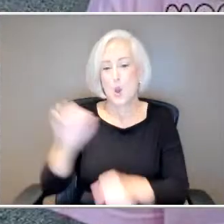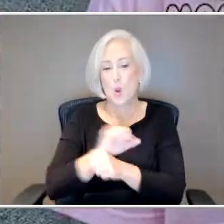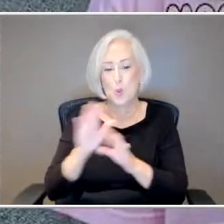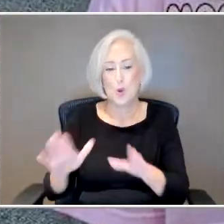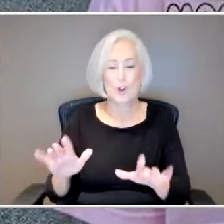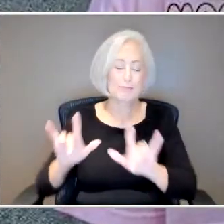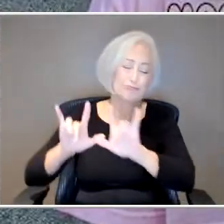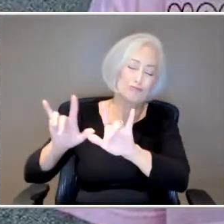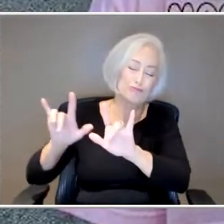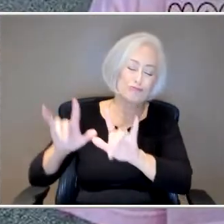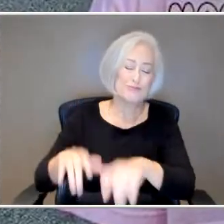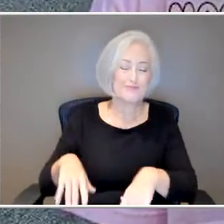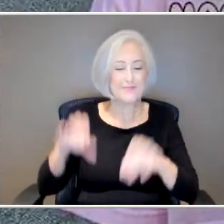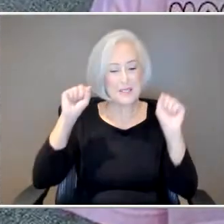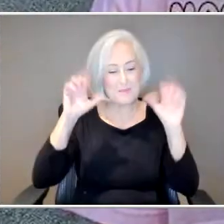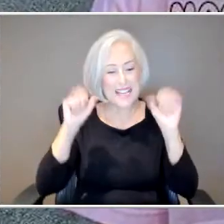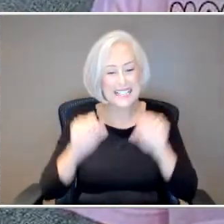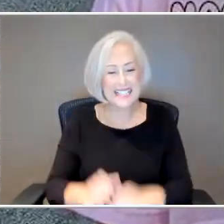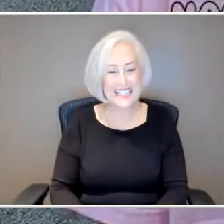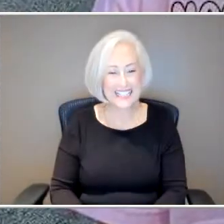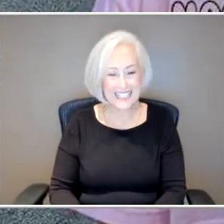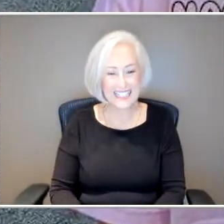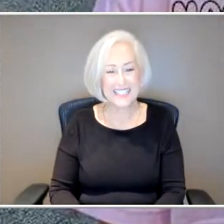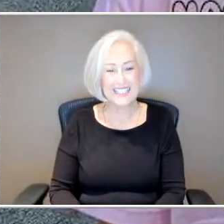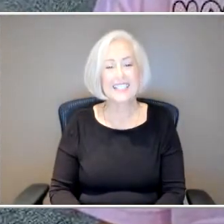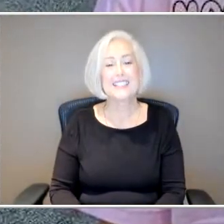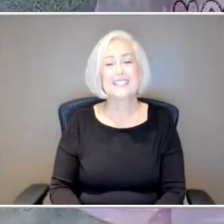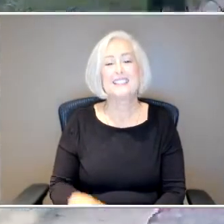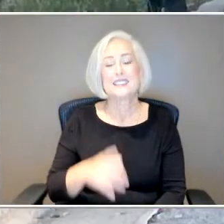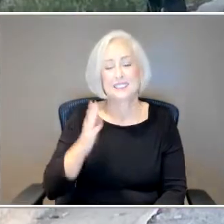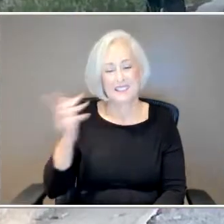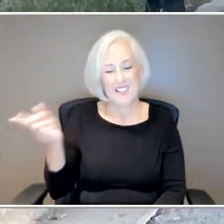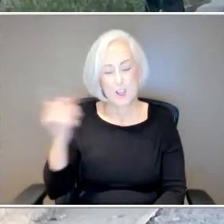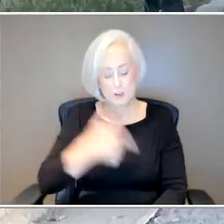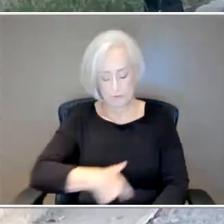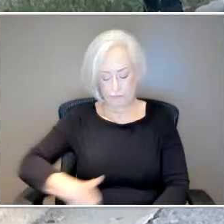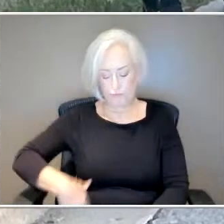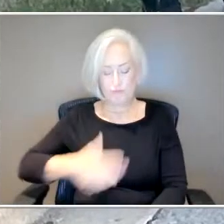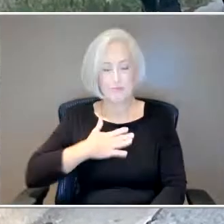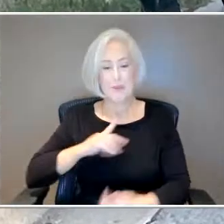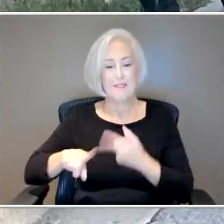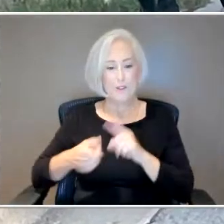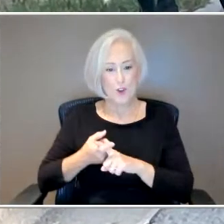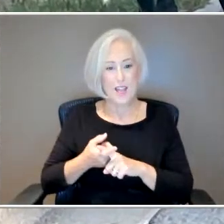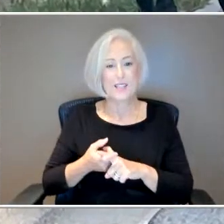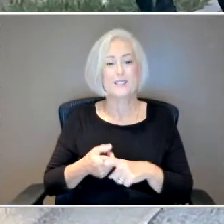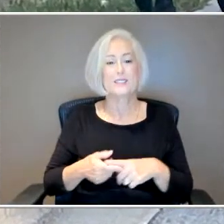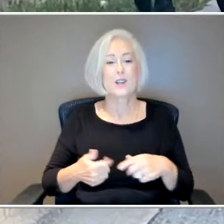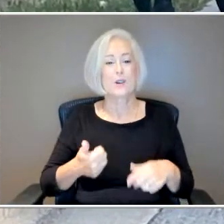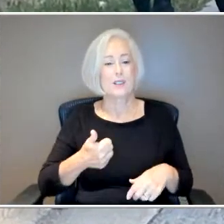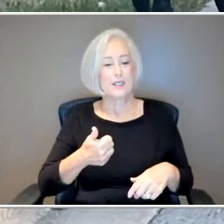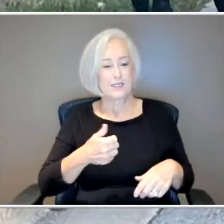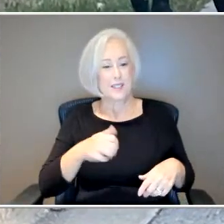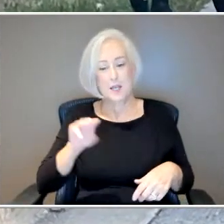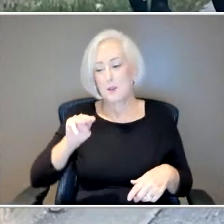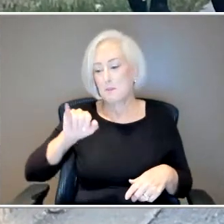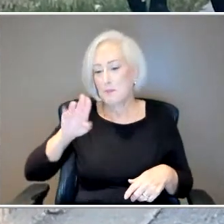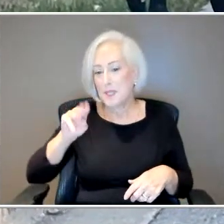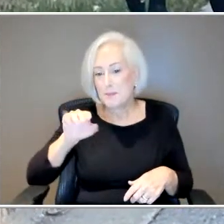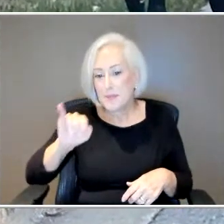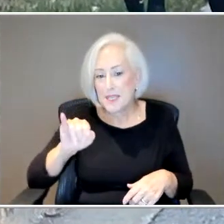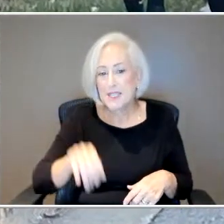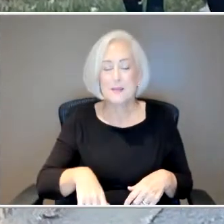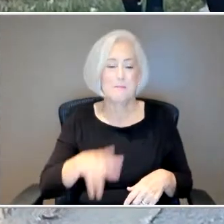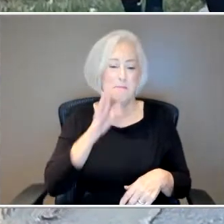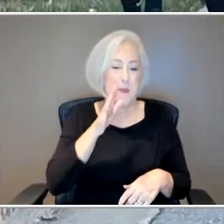amazing. They're said for my friend, and then I had all of the titles on my shirt. So I'm Mimi, mom, daughter, and